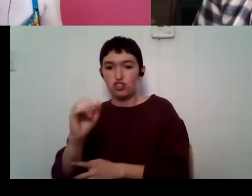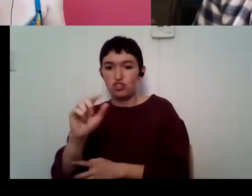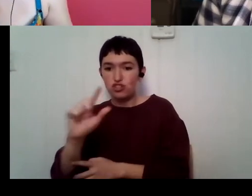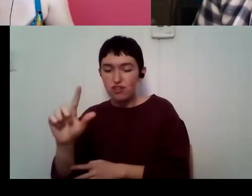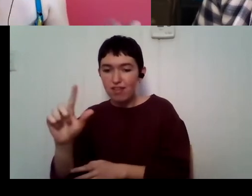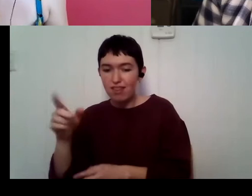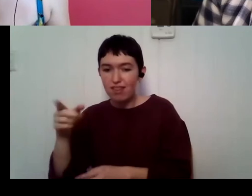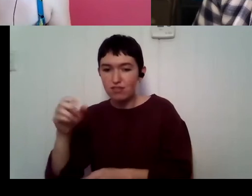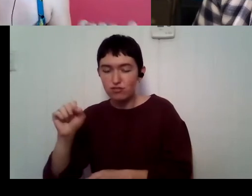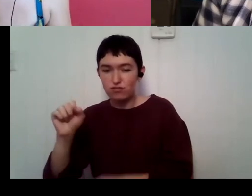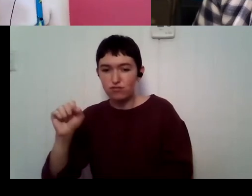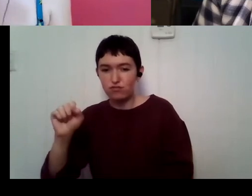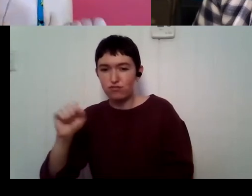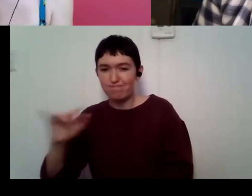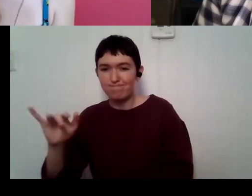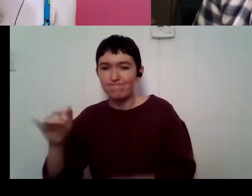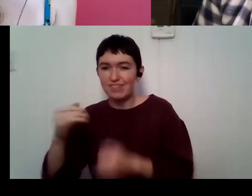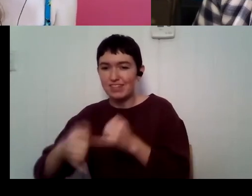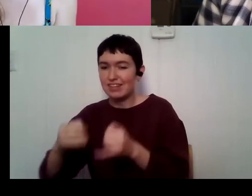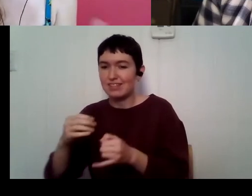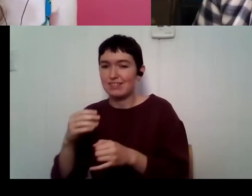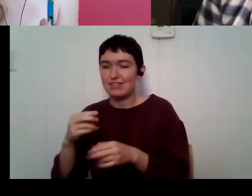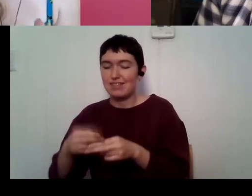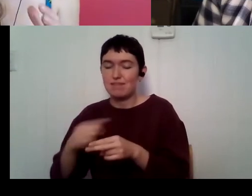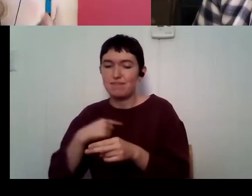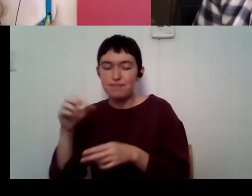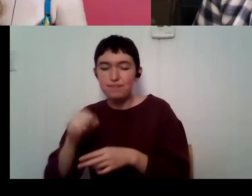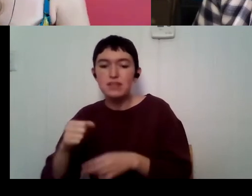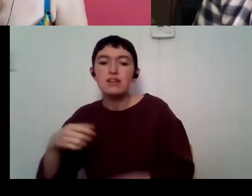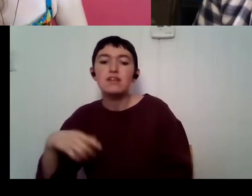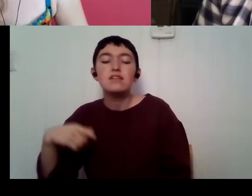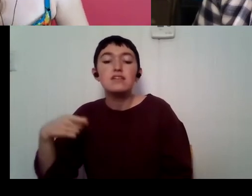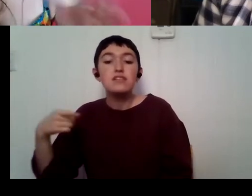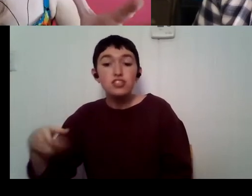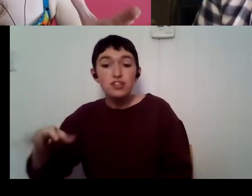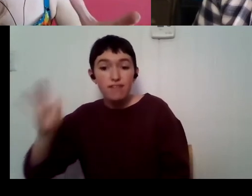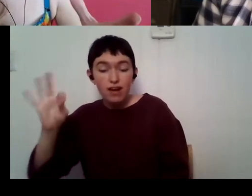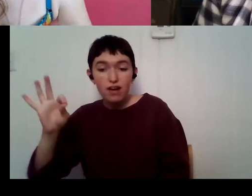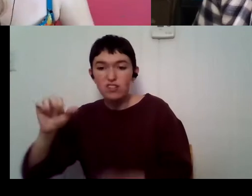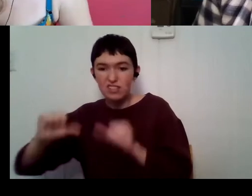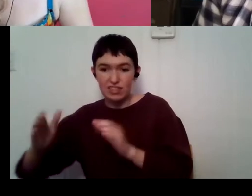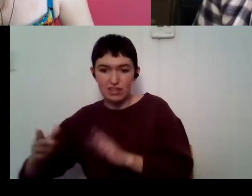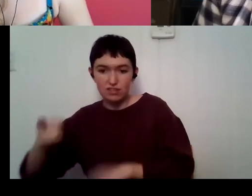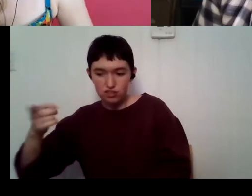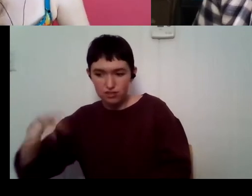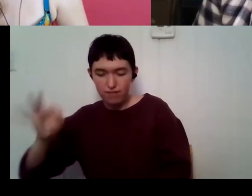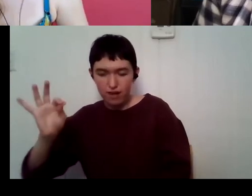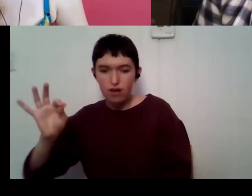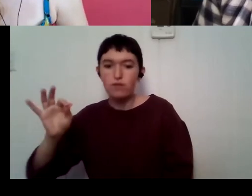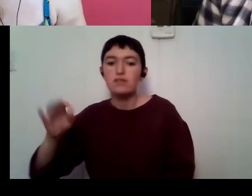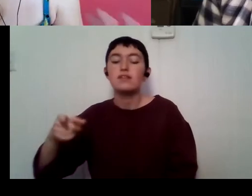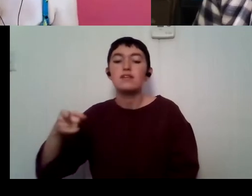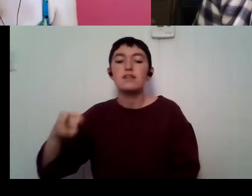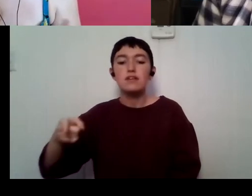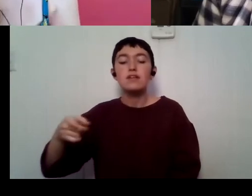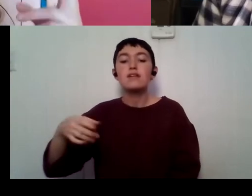more West Africa. She found that female chimpanzees were actually hunting by themselves bush babies,